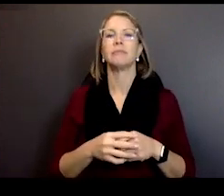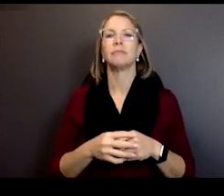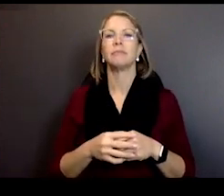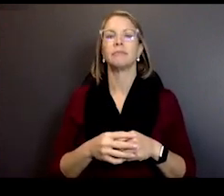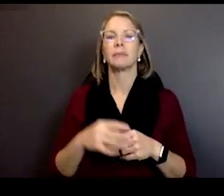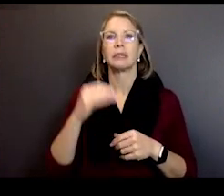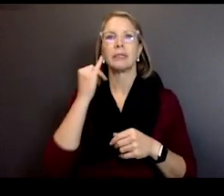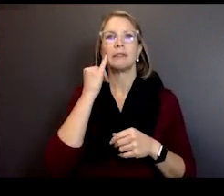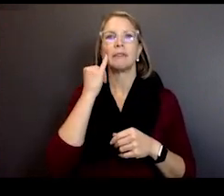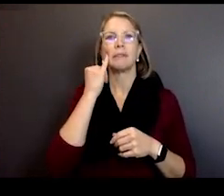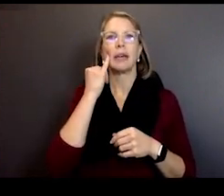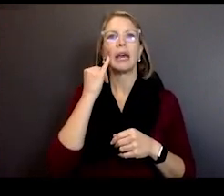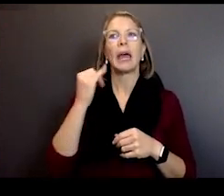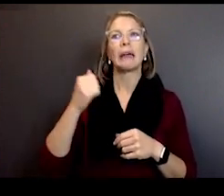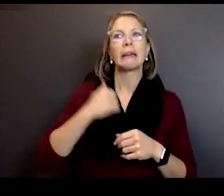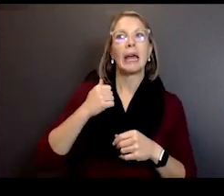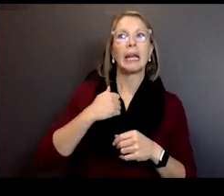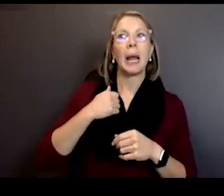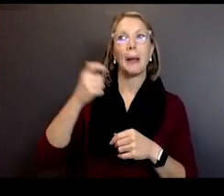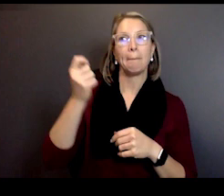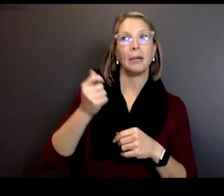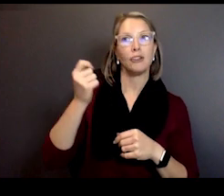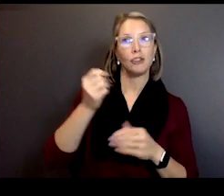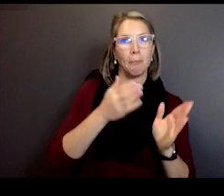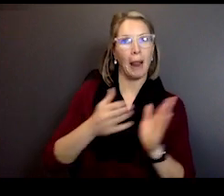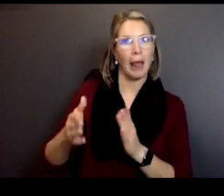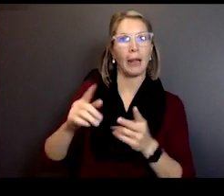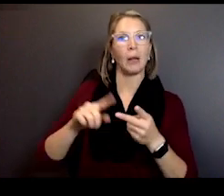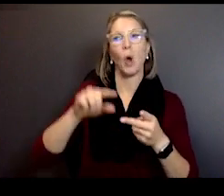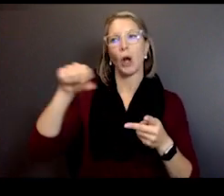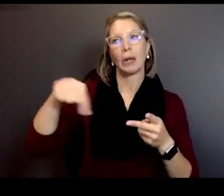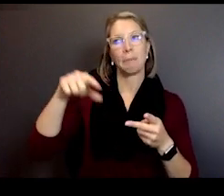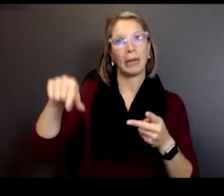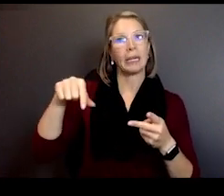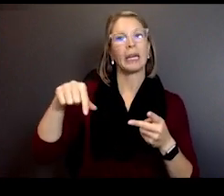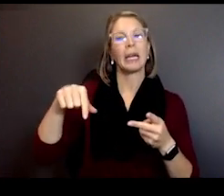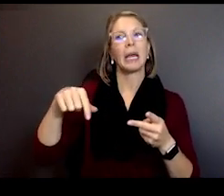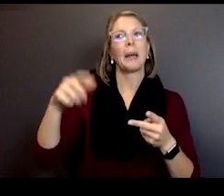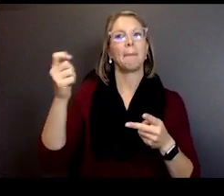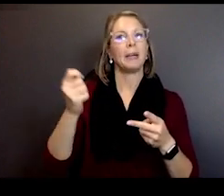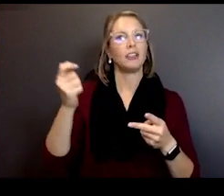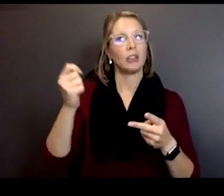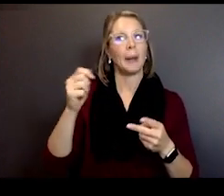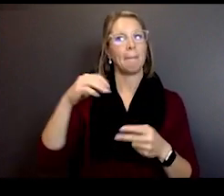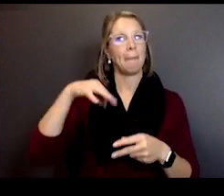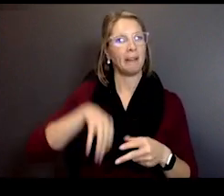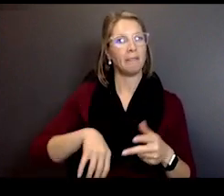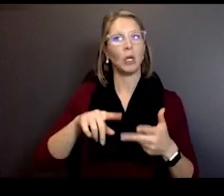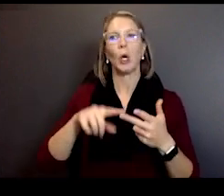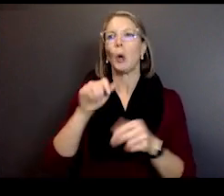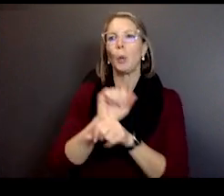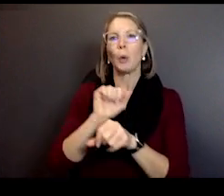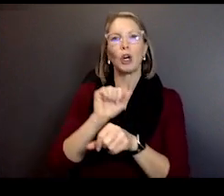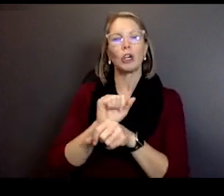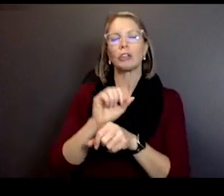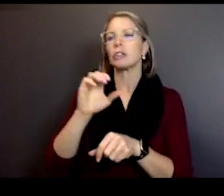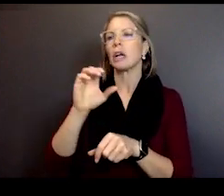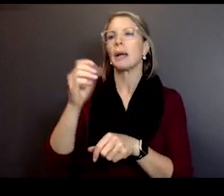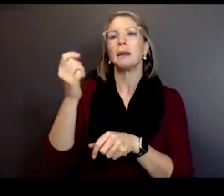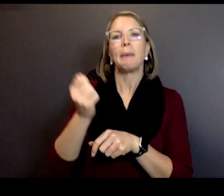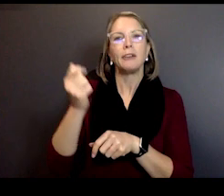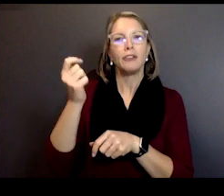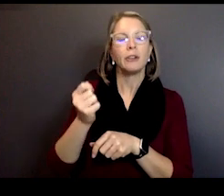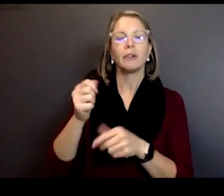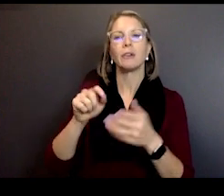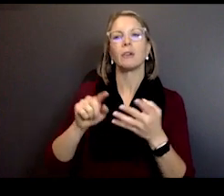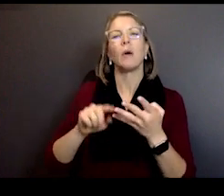your patient receives the Canada Pension Plan or the Quebec Pension Plan disability benefits, workers' compensation benefits, or